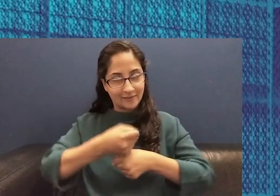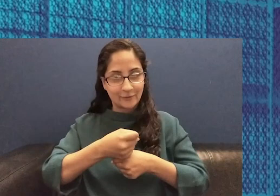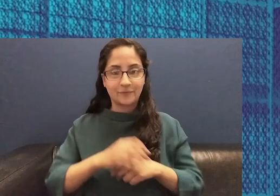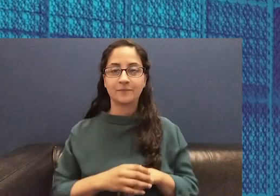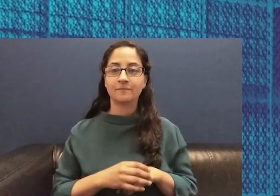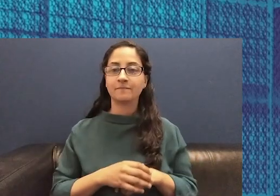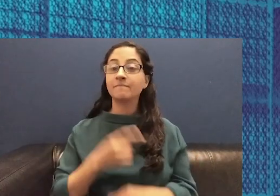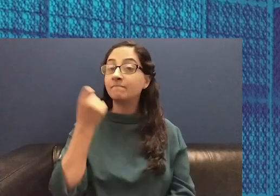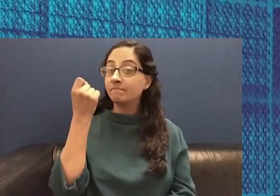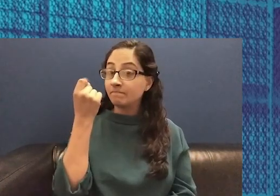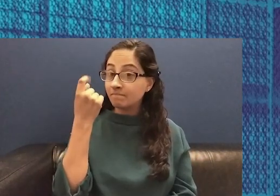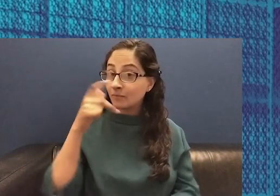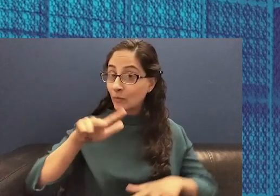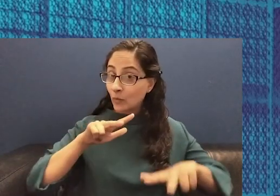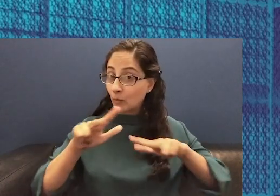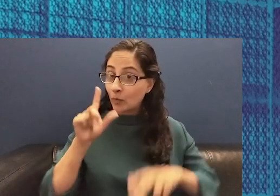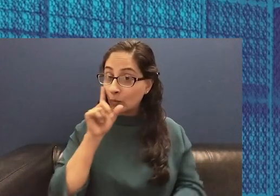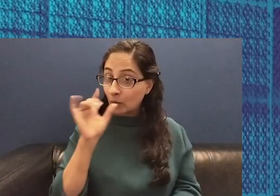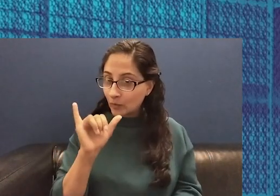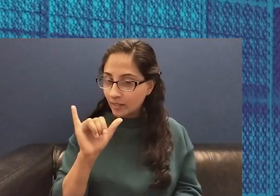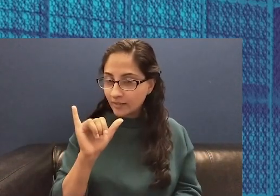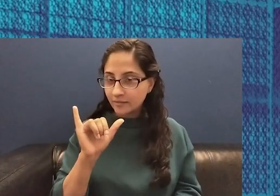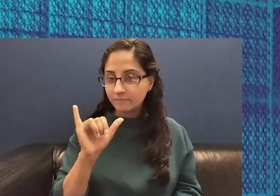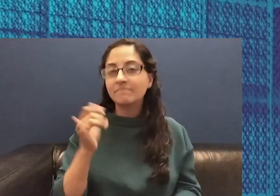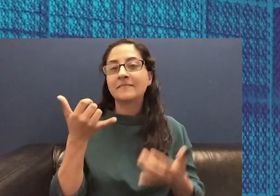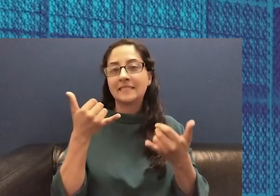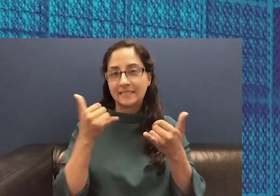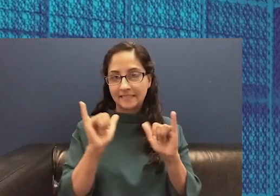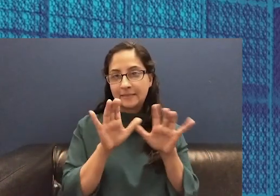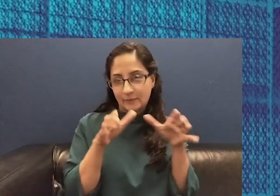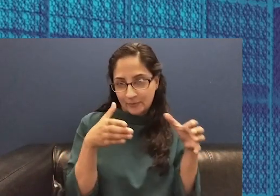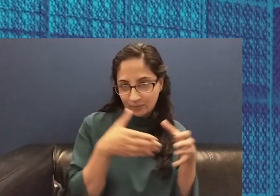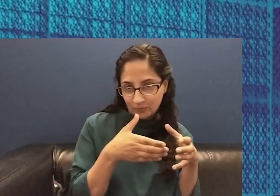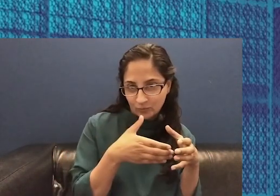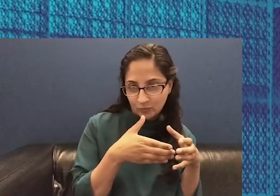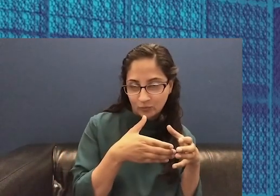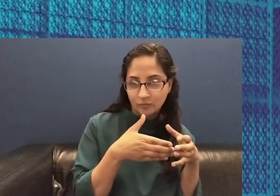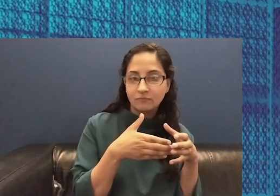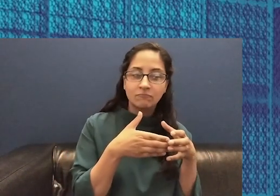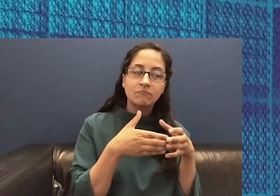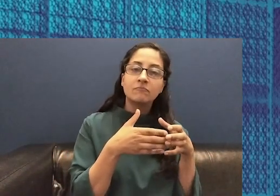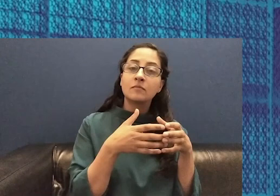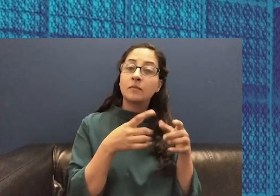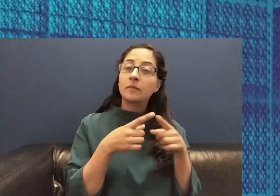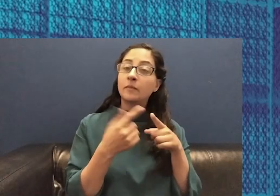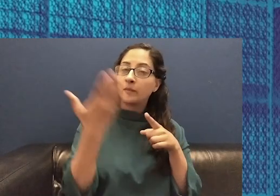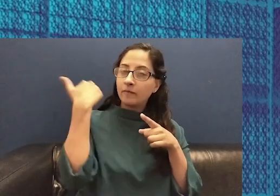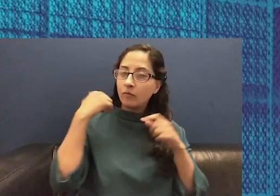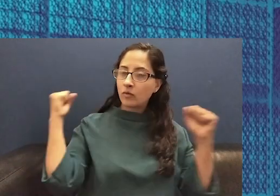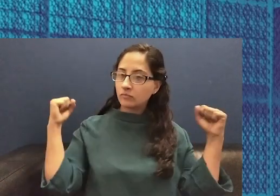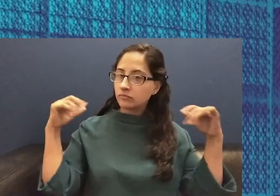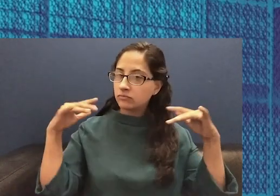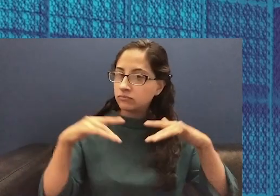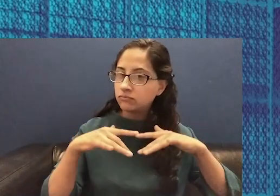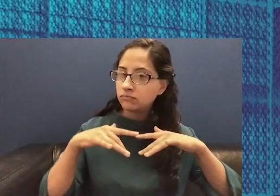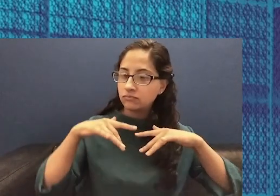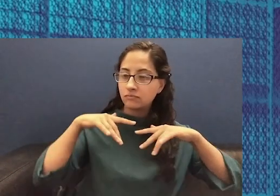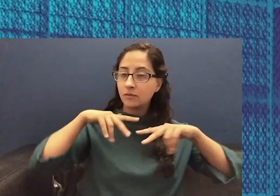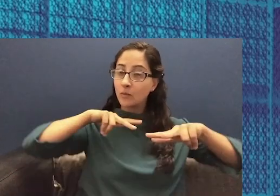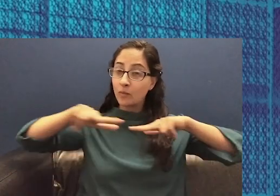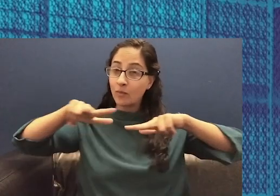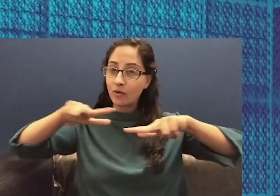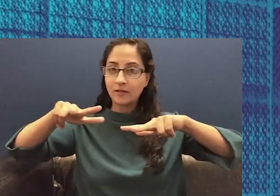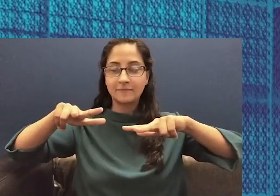we're used to maybe pre-COVID, but we are going to ask people to come together in small ways, informally, in their own neighborhoods, maybe in their own